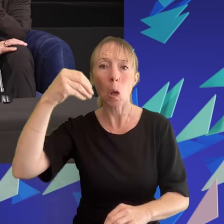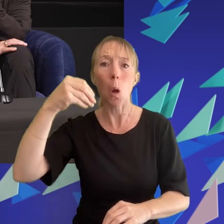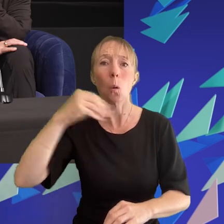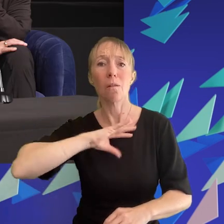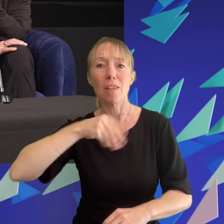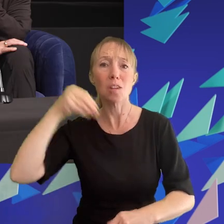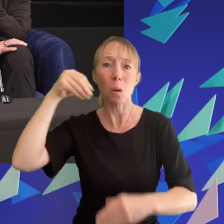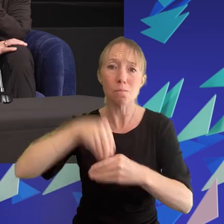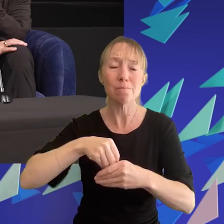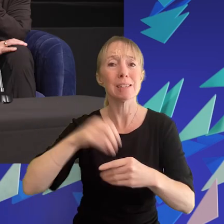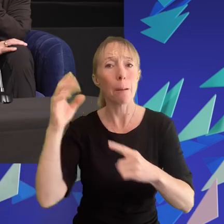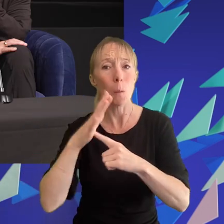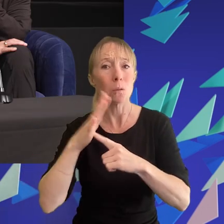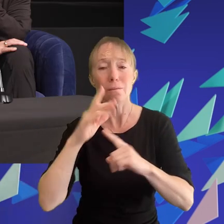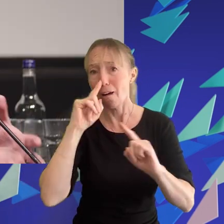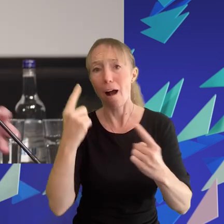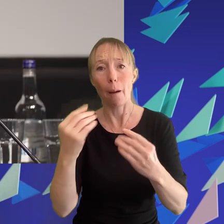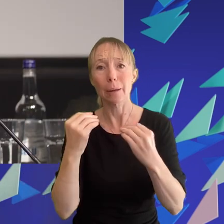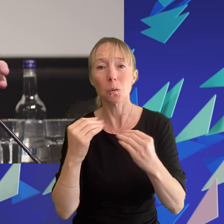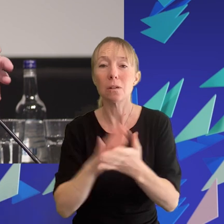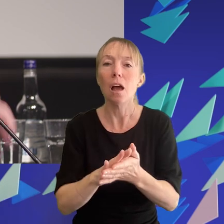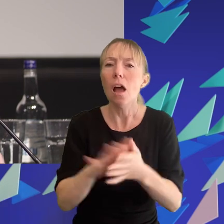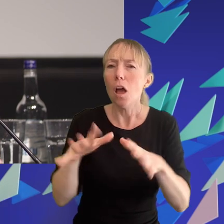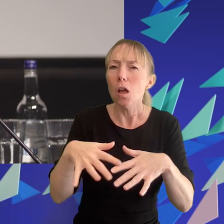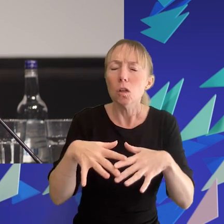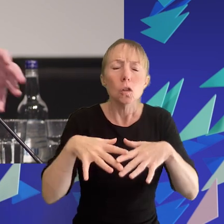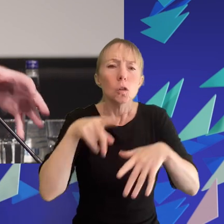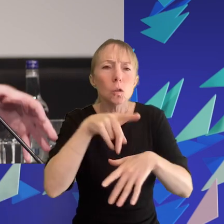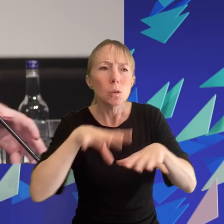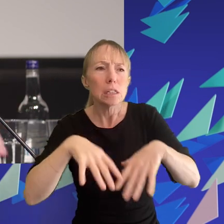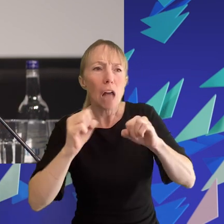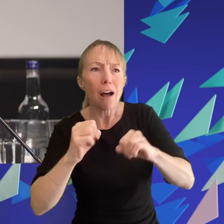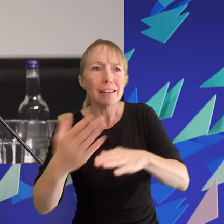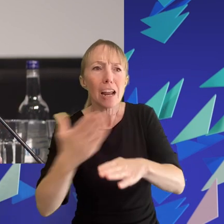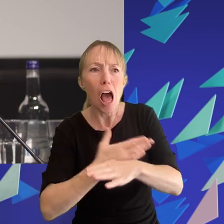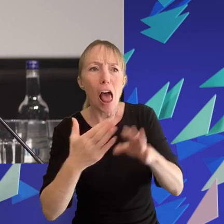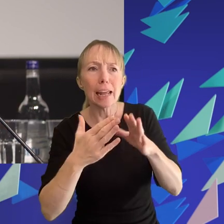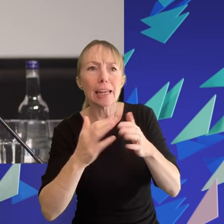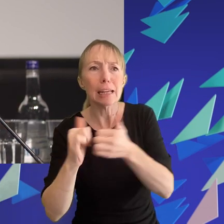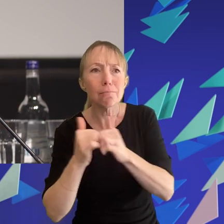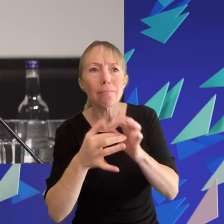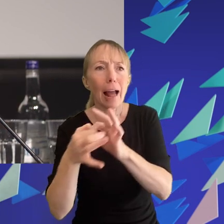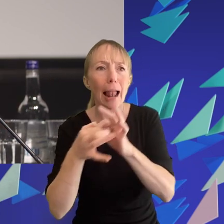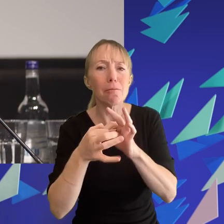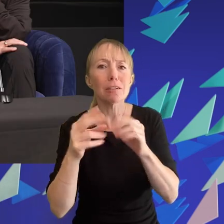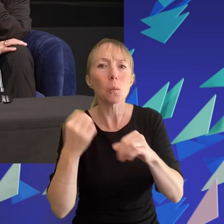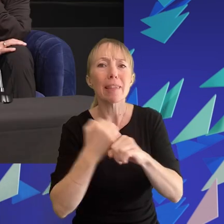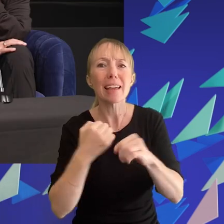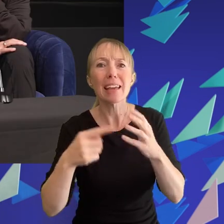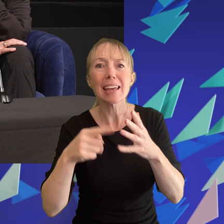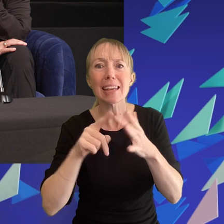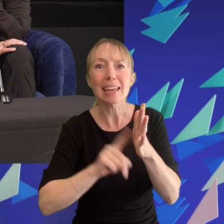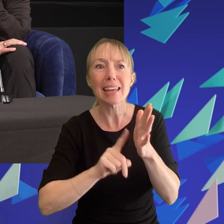know. You started an early collaboration with Guillermo. How did you first meet, and how did you progress to this this